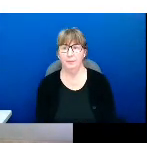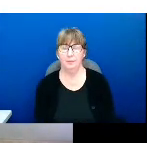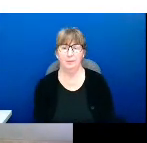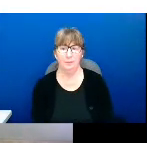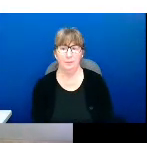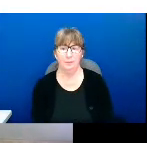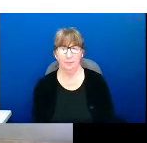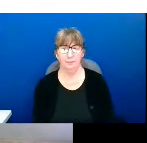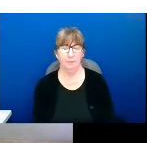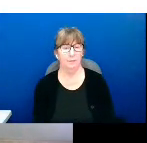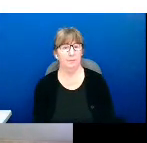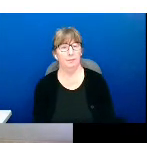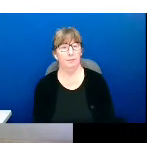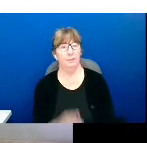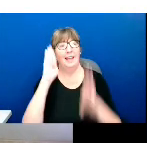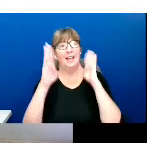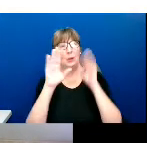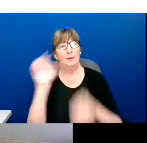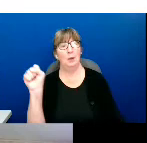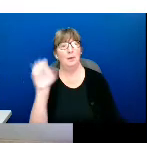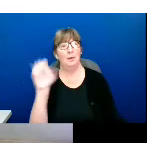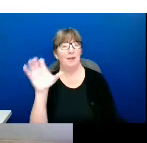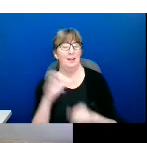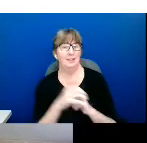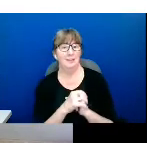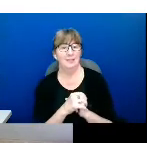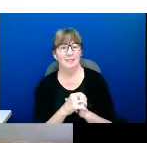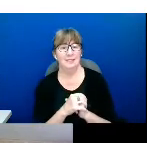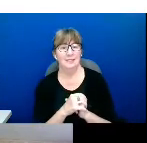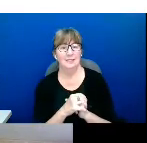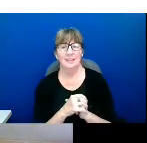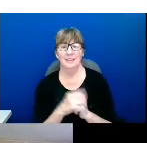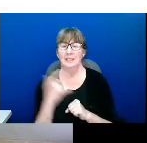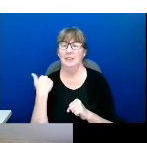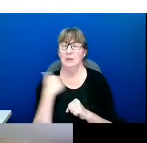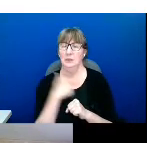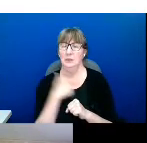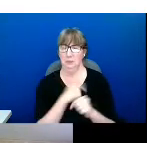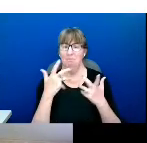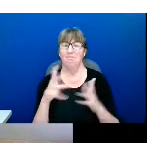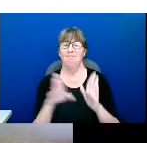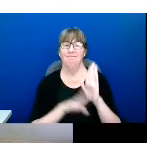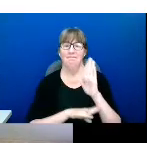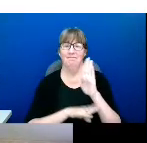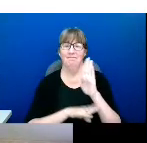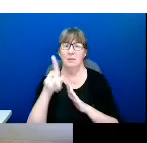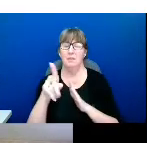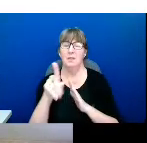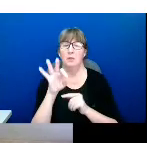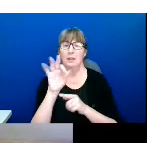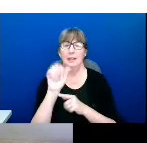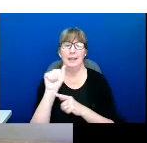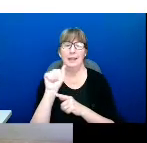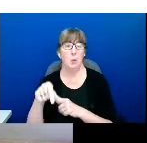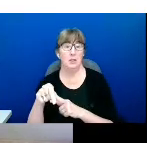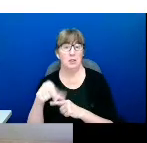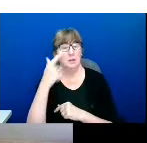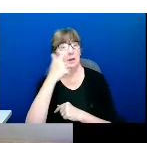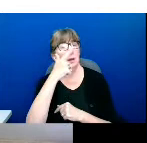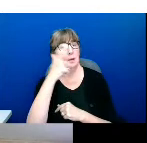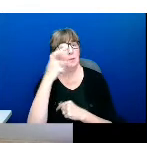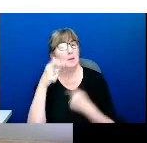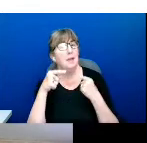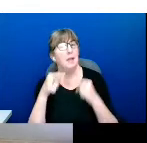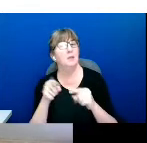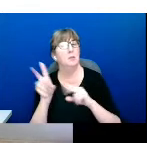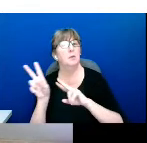Hello, South Carolina. We developed this frequently asked questions because as we were going out into the